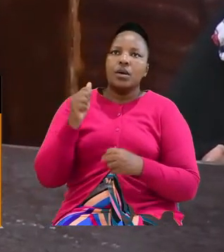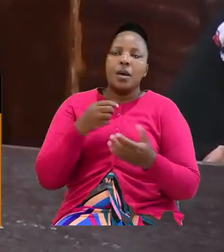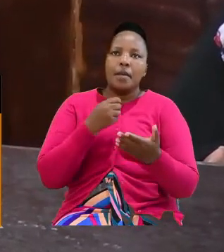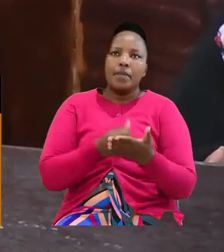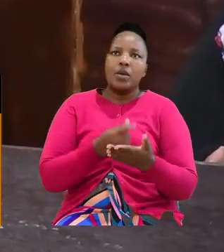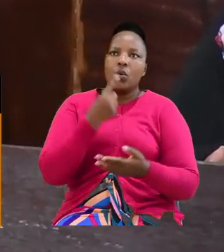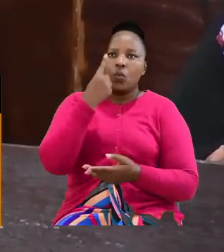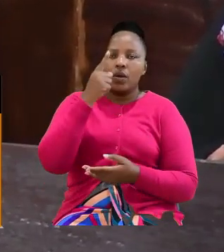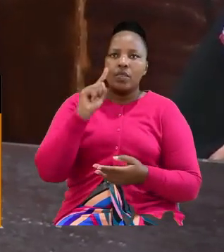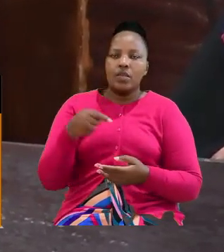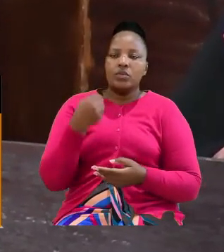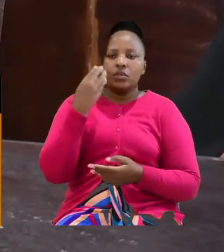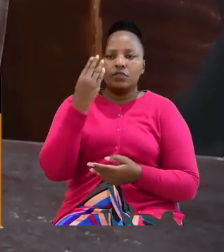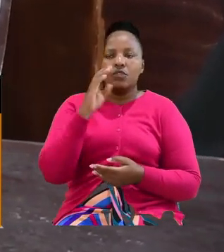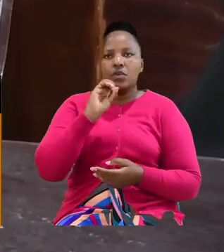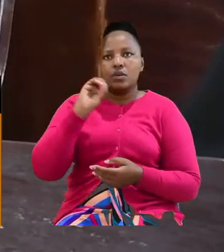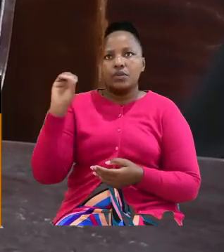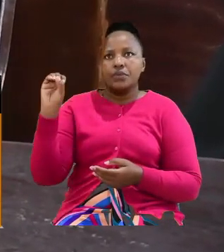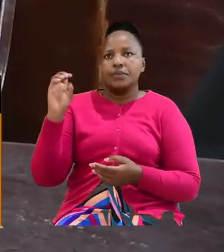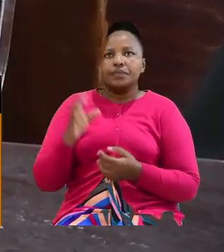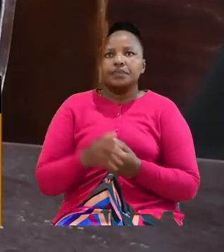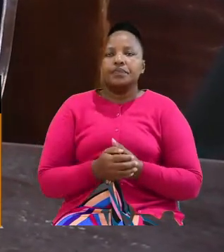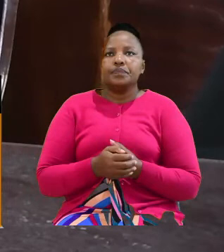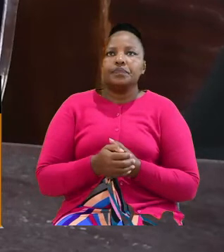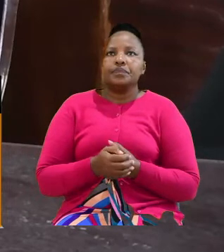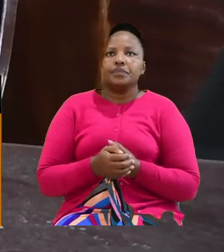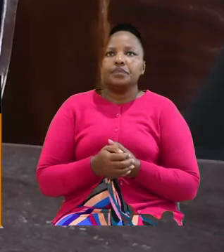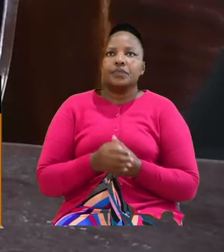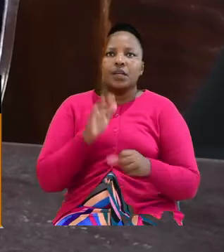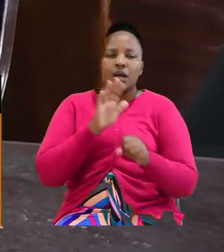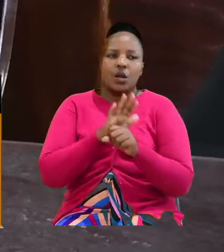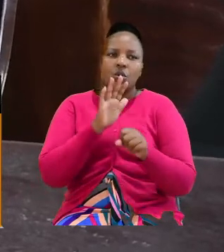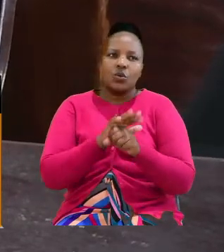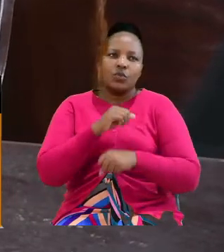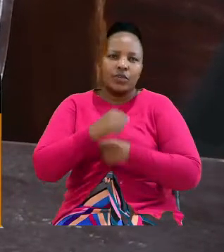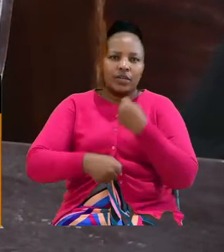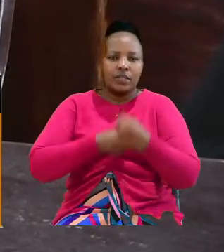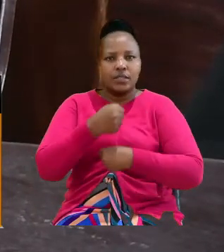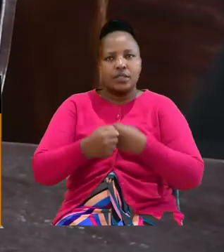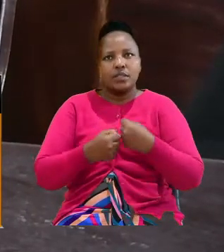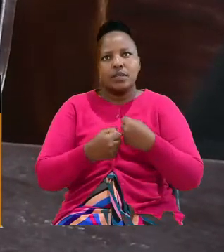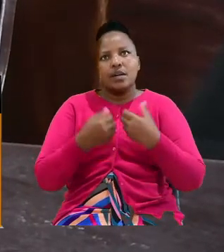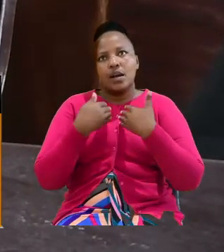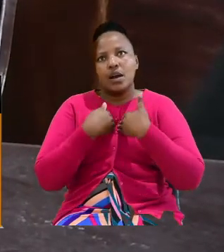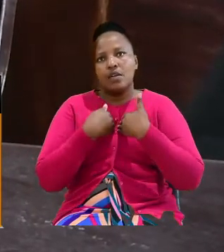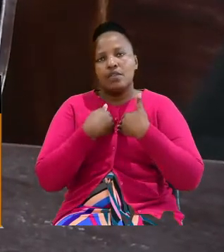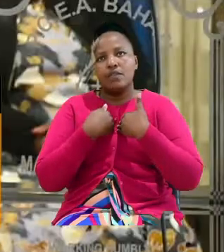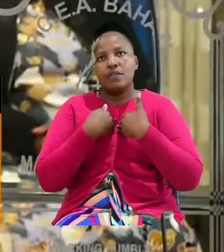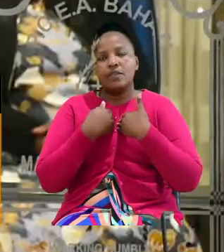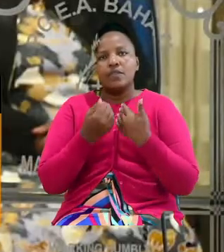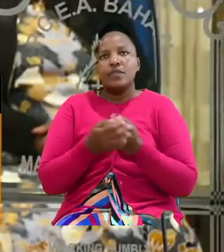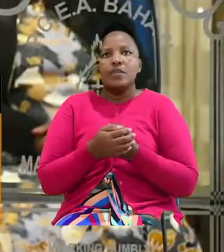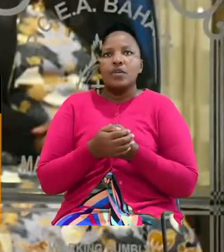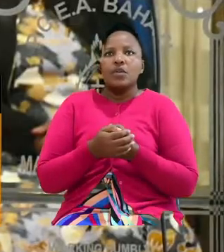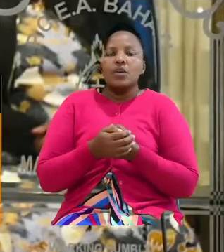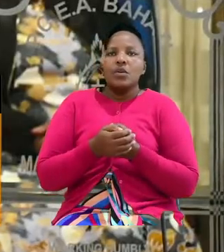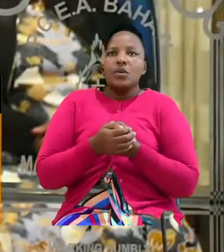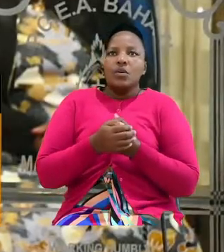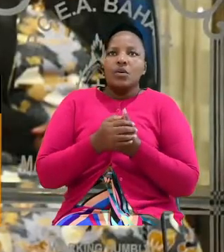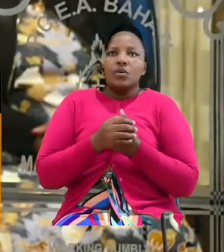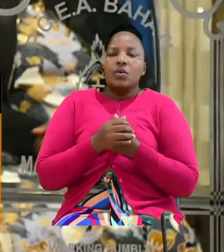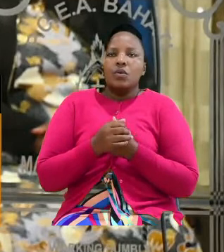are 1,400. Plenty of activities arranged for the night and